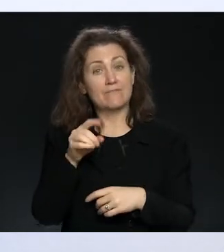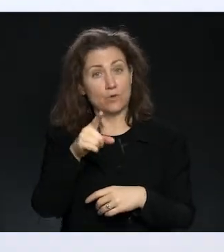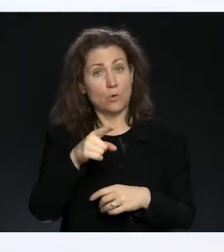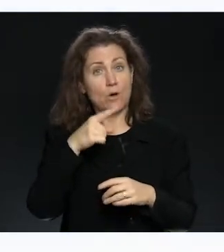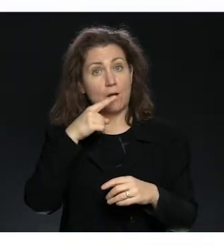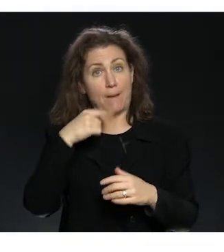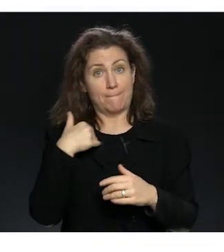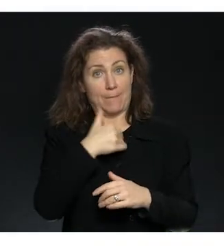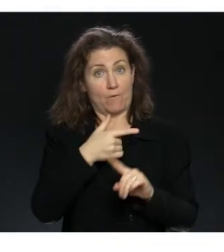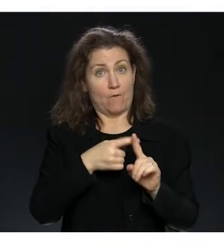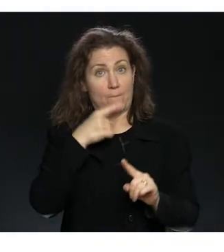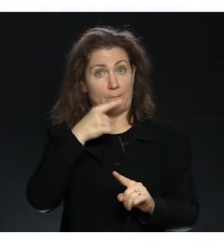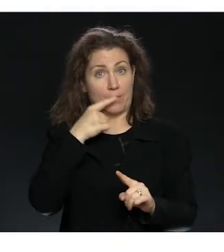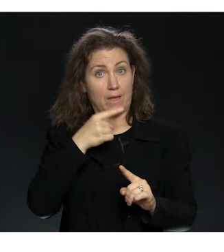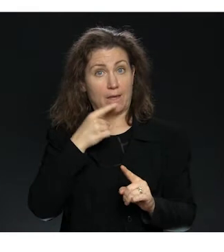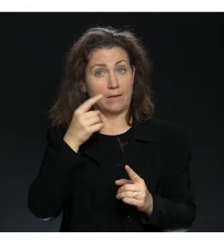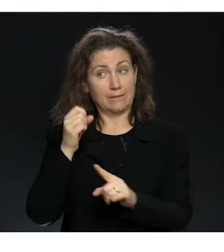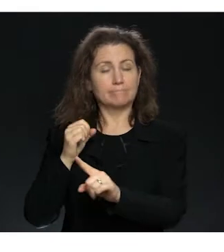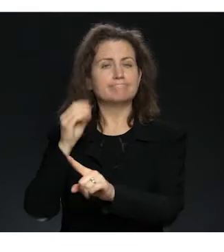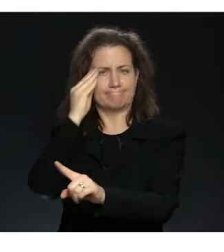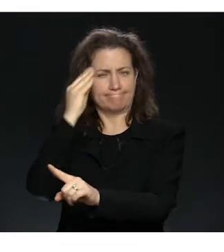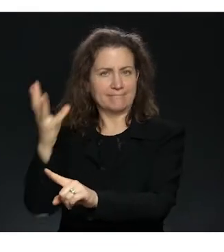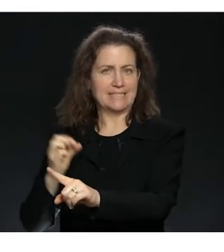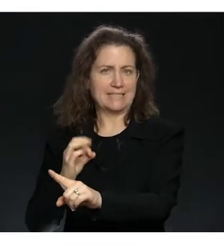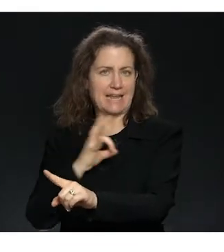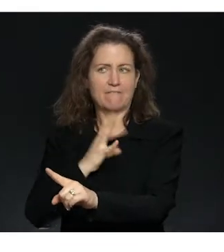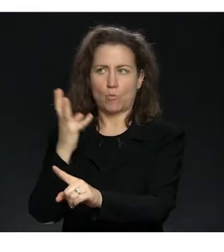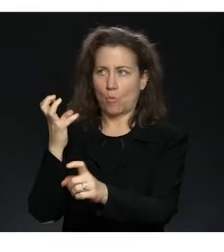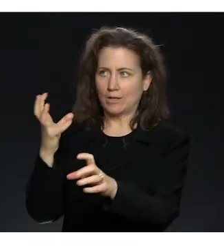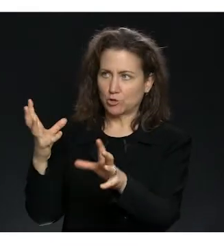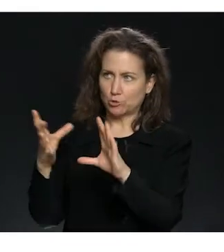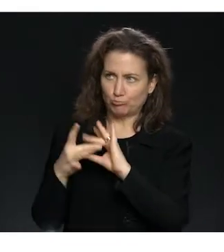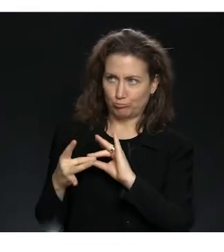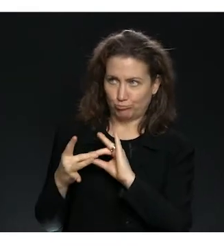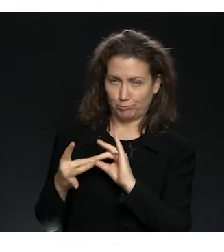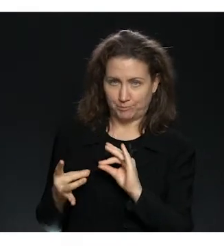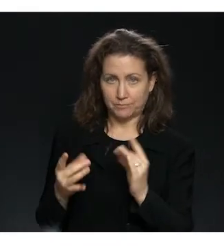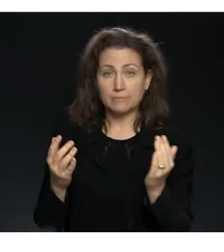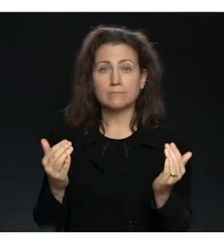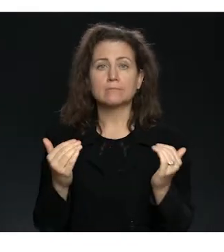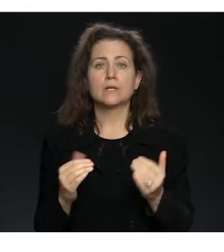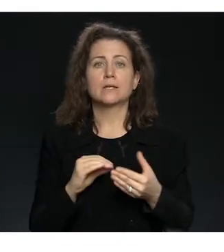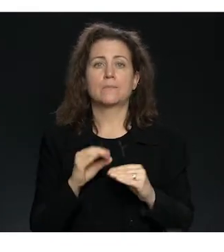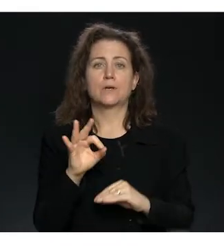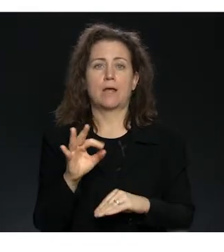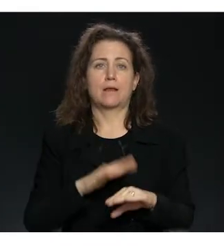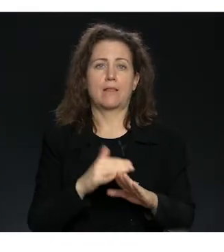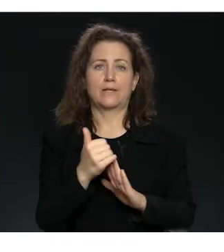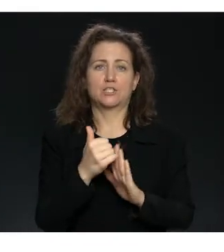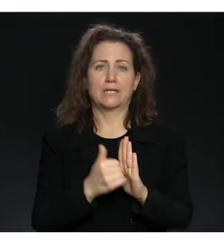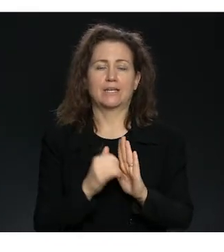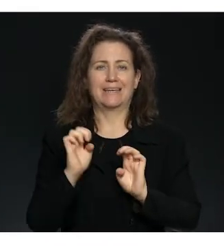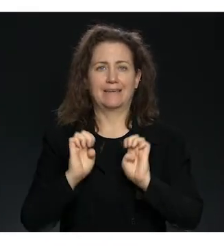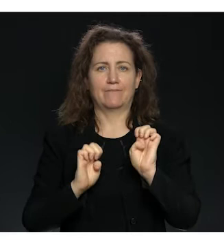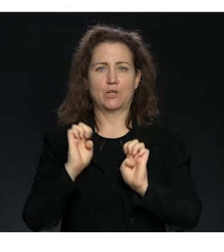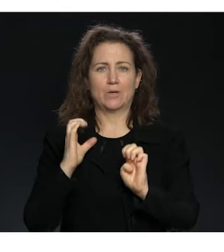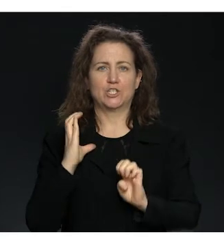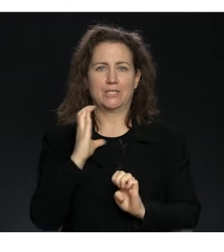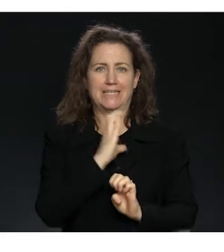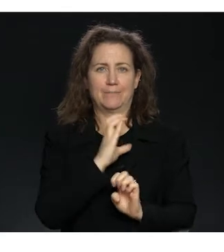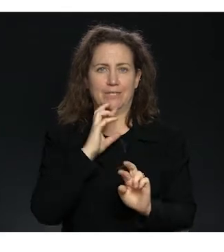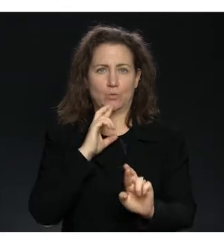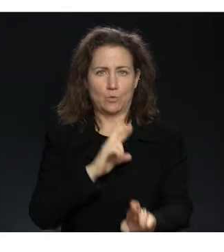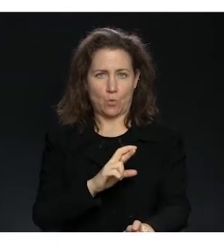providing comment. Item 9 on the agenda is the Evaluation Committee report. This is a no